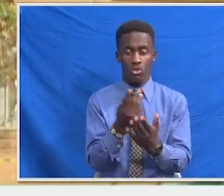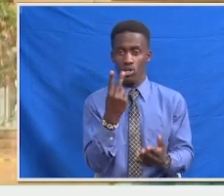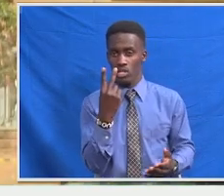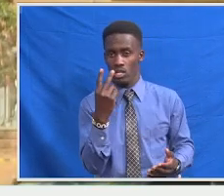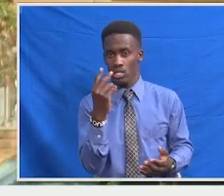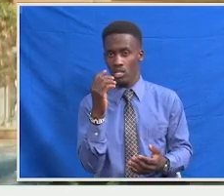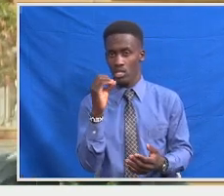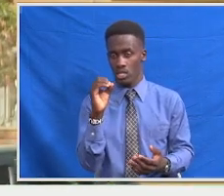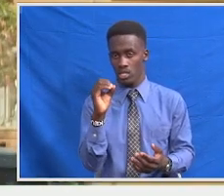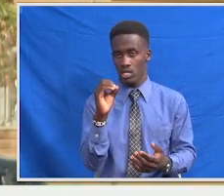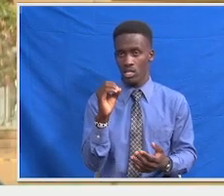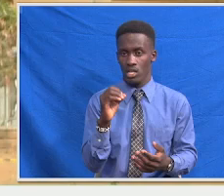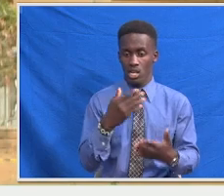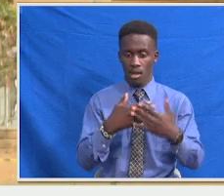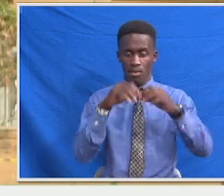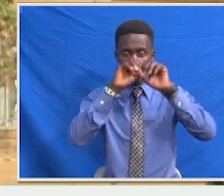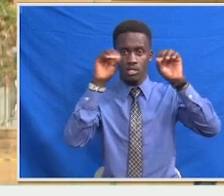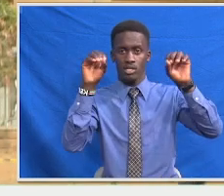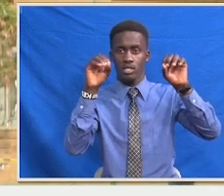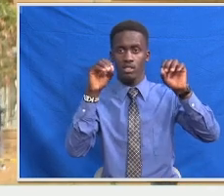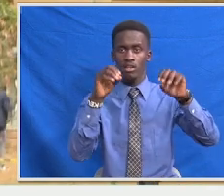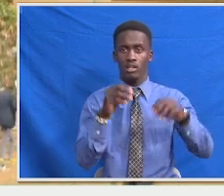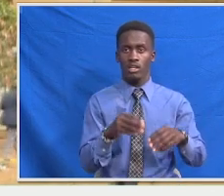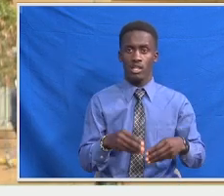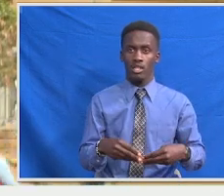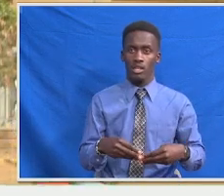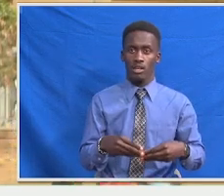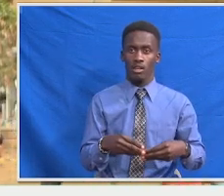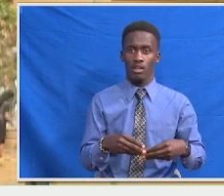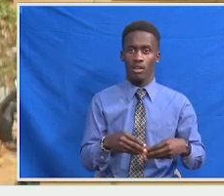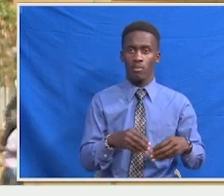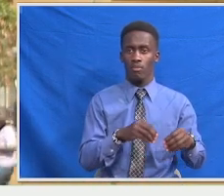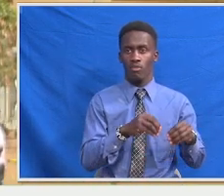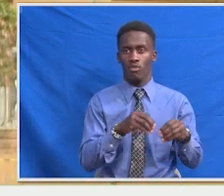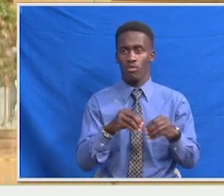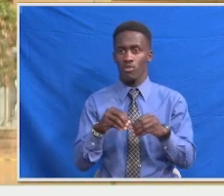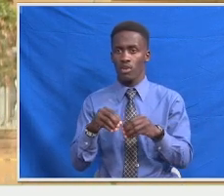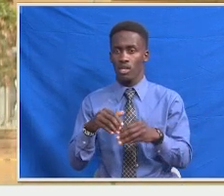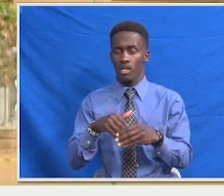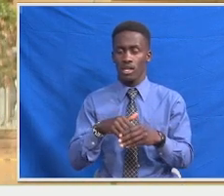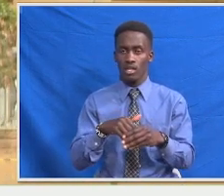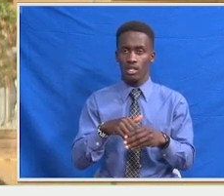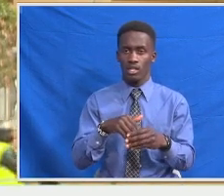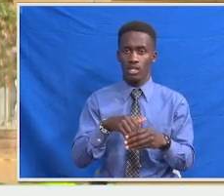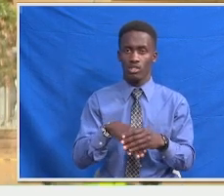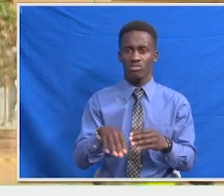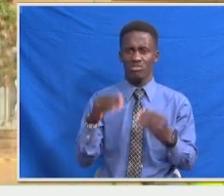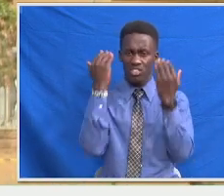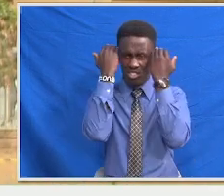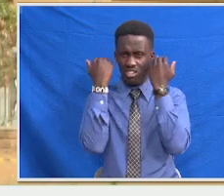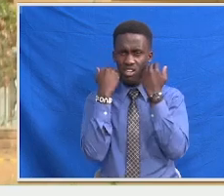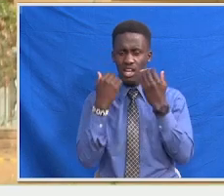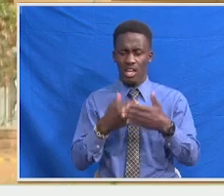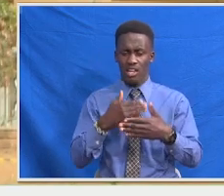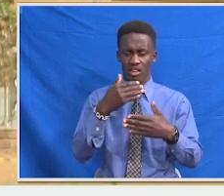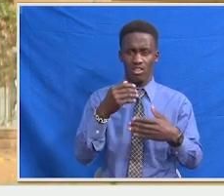Deputy President Rigathi Gachagua is leaving nothing to chance inside and outside Parliament ahead of Friday's crucial High Court